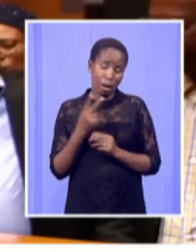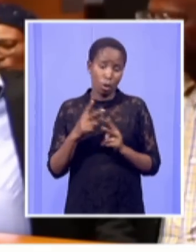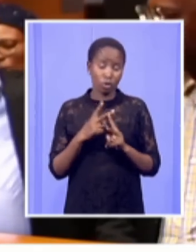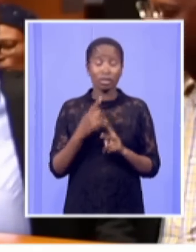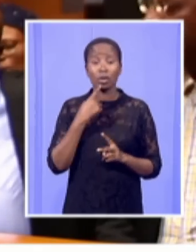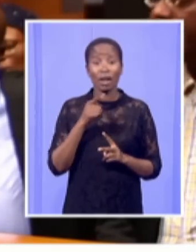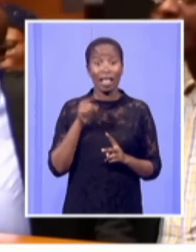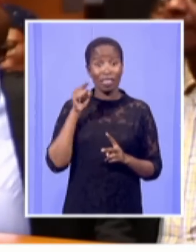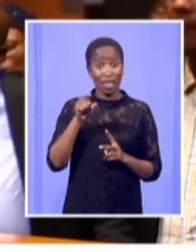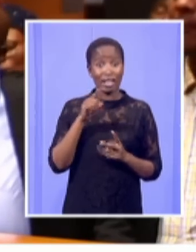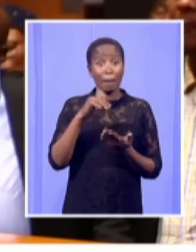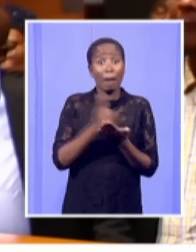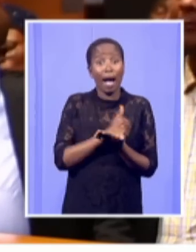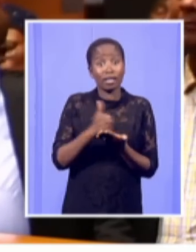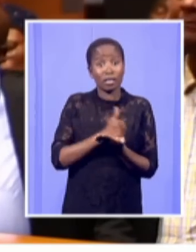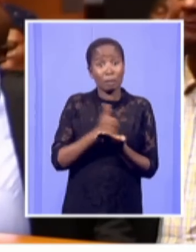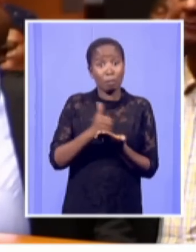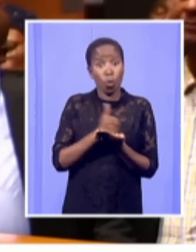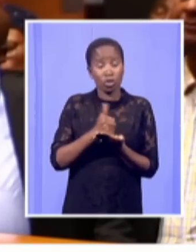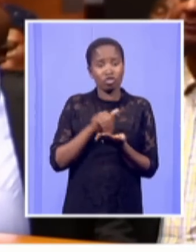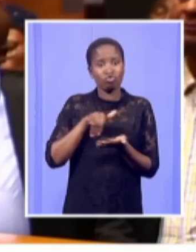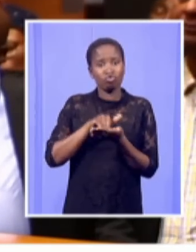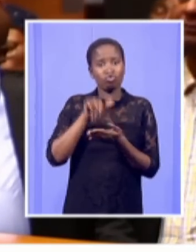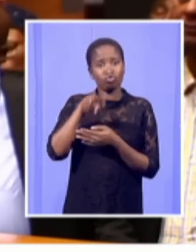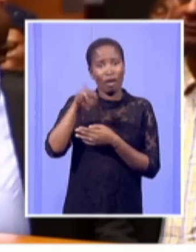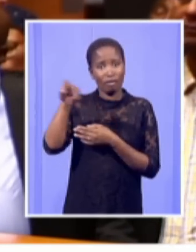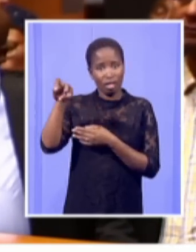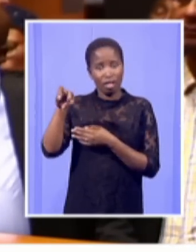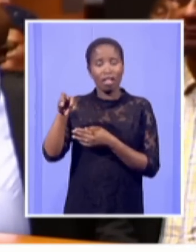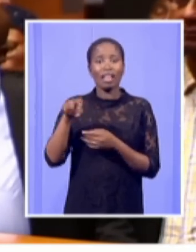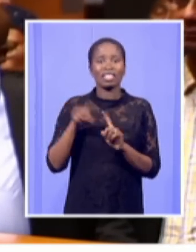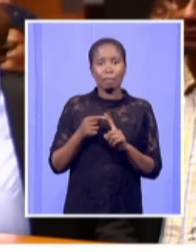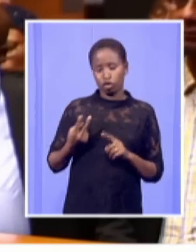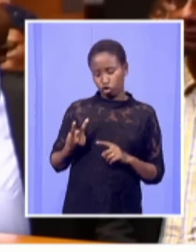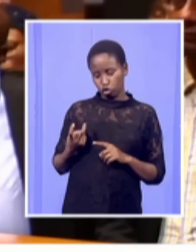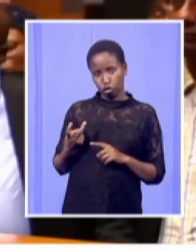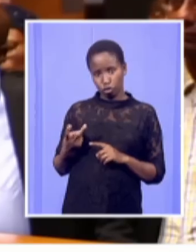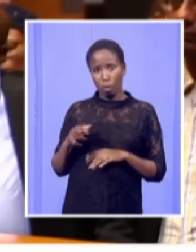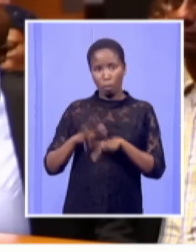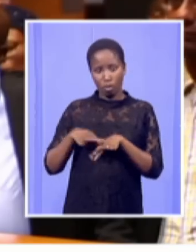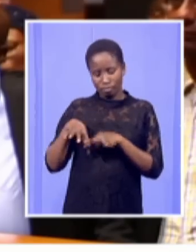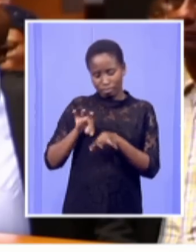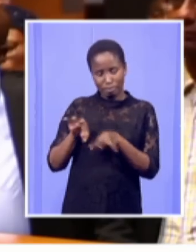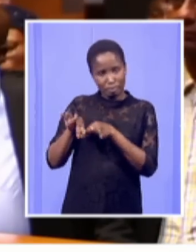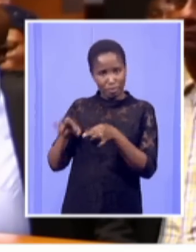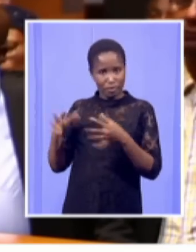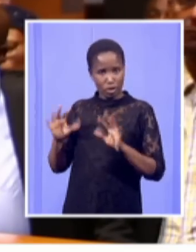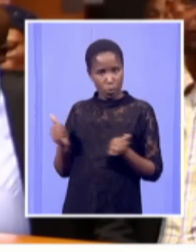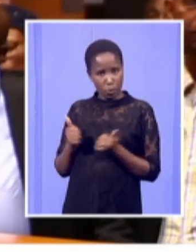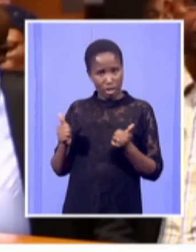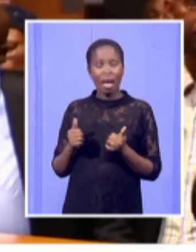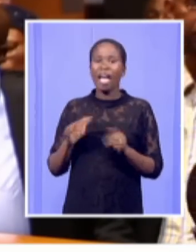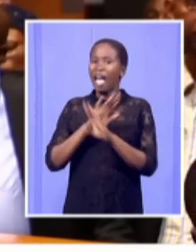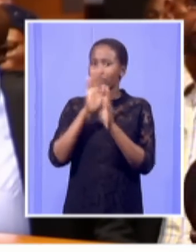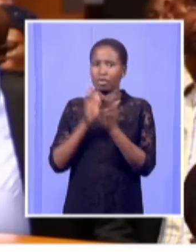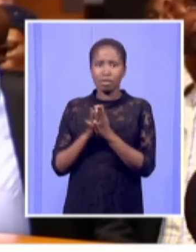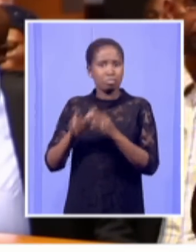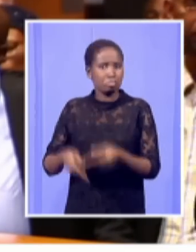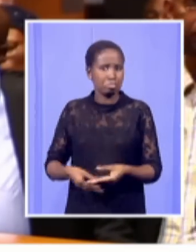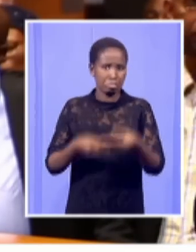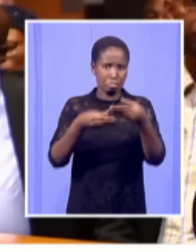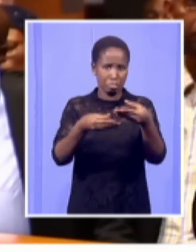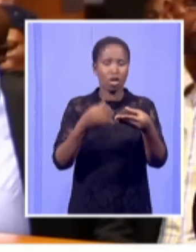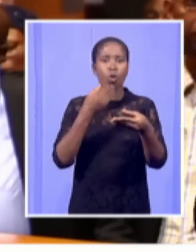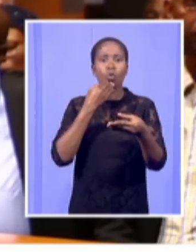that passport, as well as 2 expired passports, had been handed over to Warrant Officer Kutsia